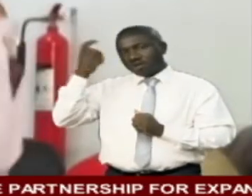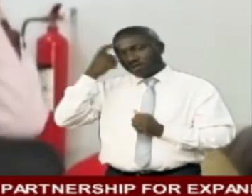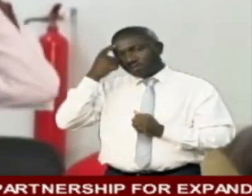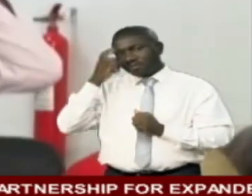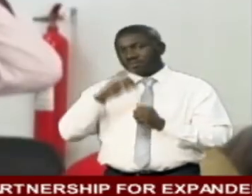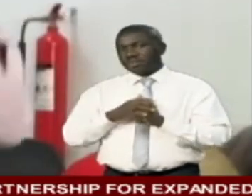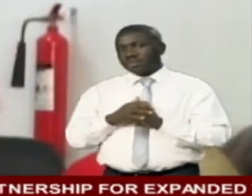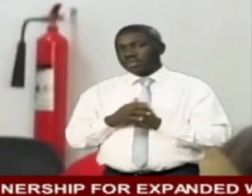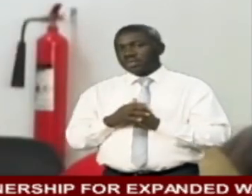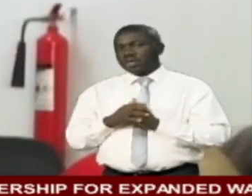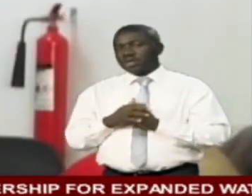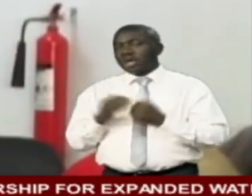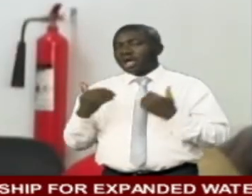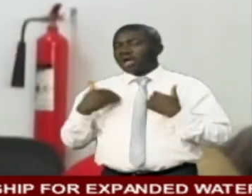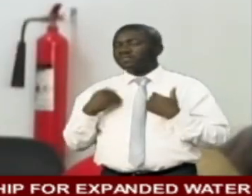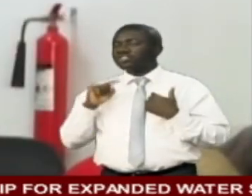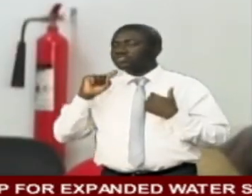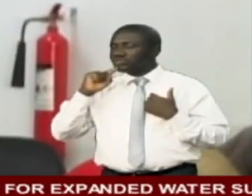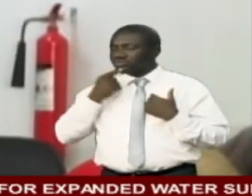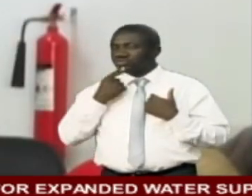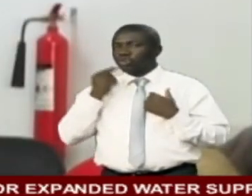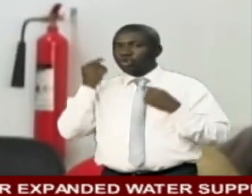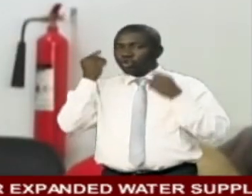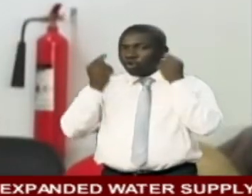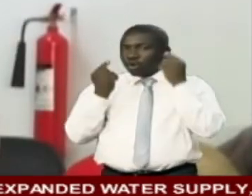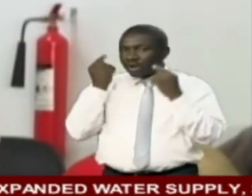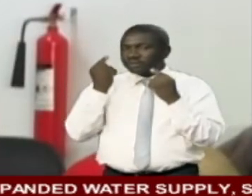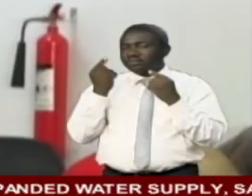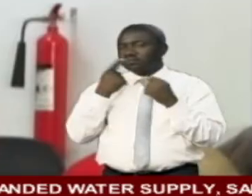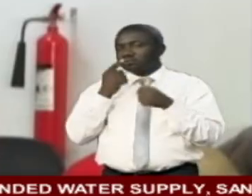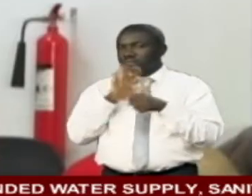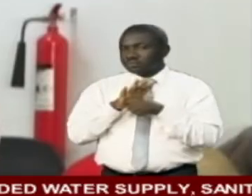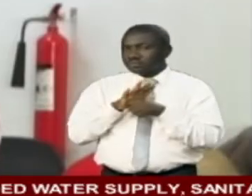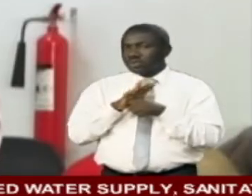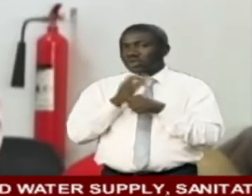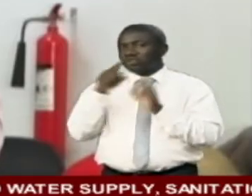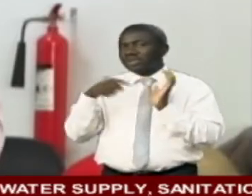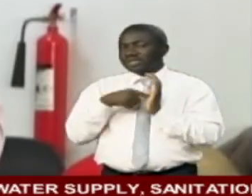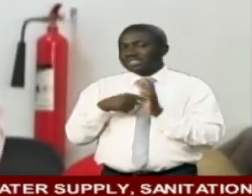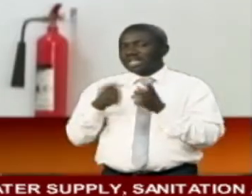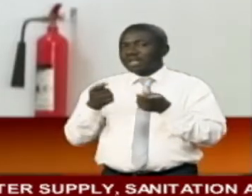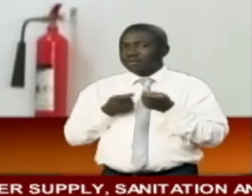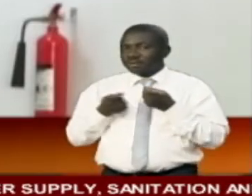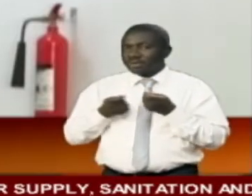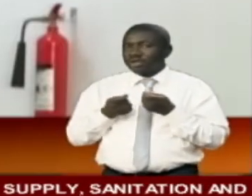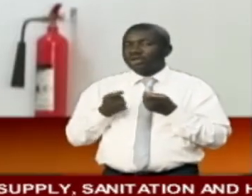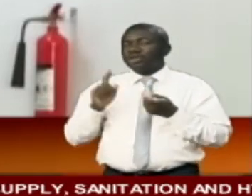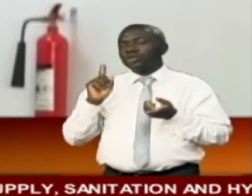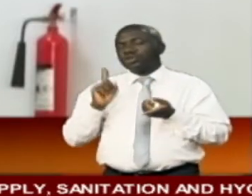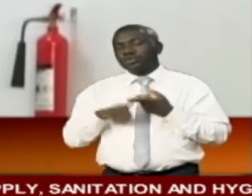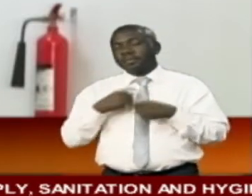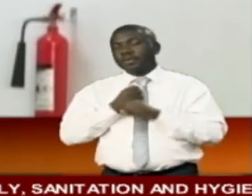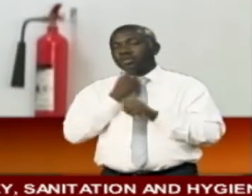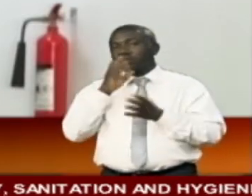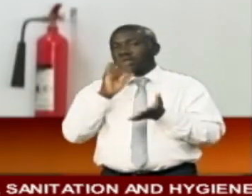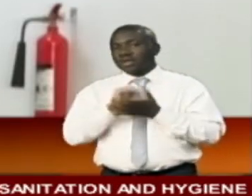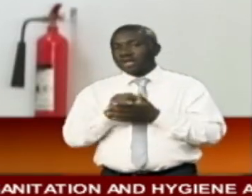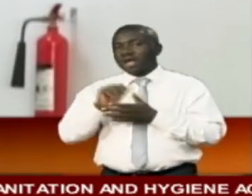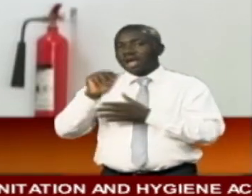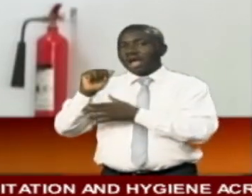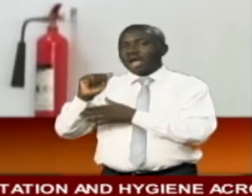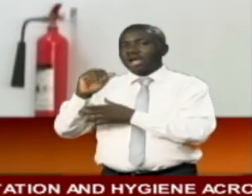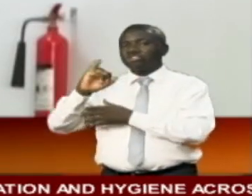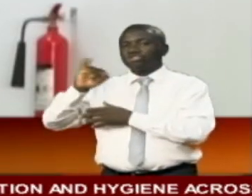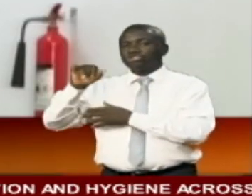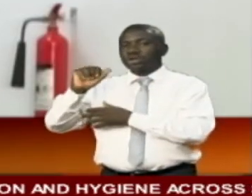very serious concern and a very serious commitment of this administration to ensure that Ajaokuta Steel